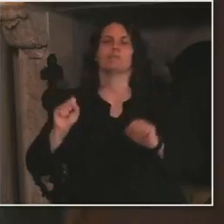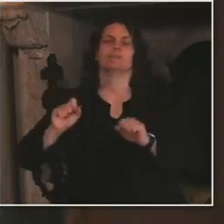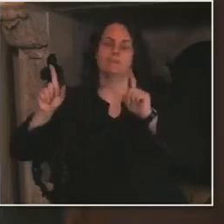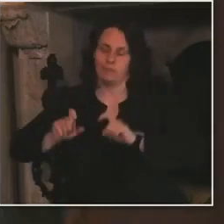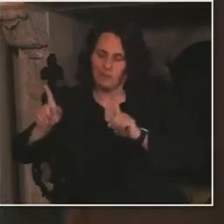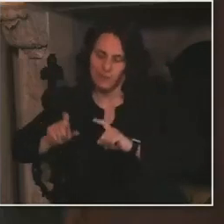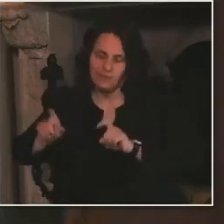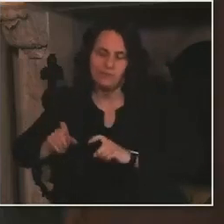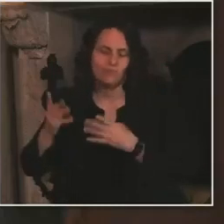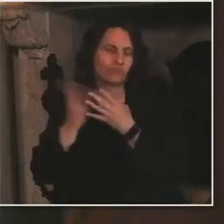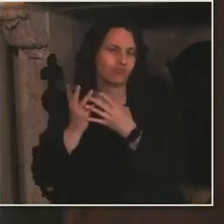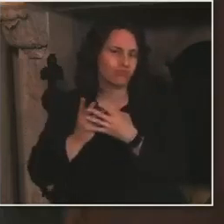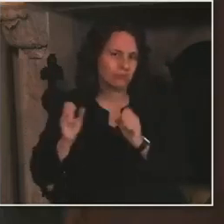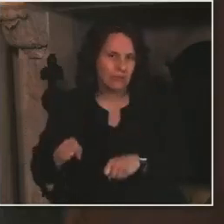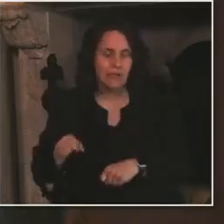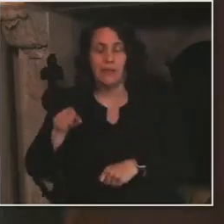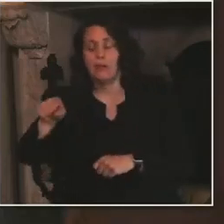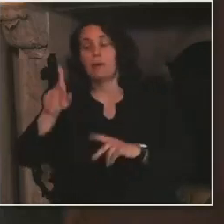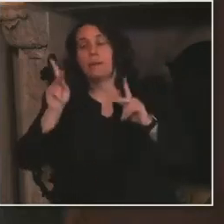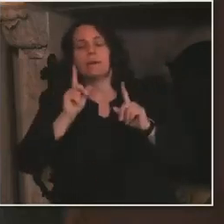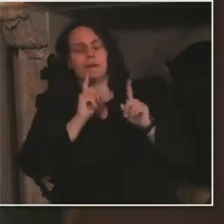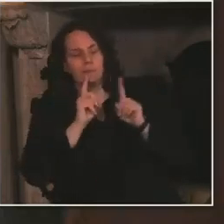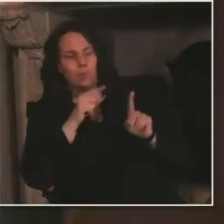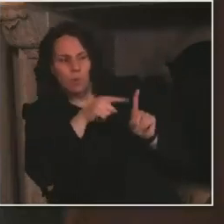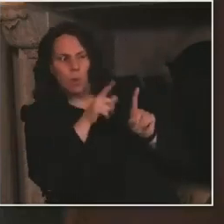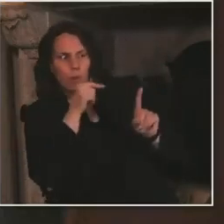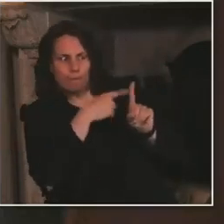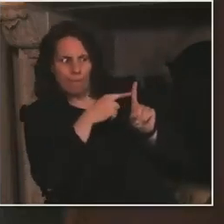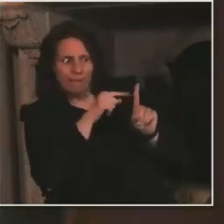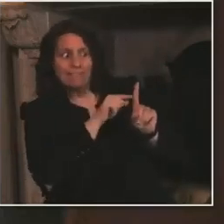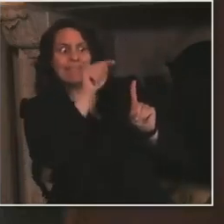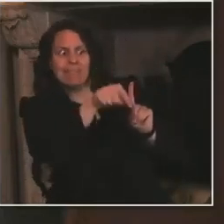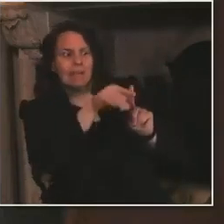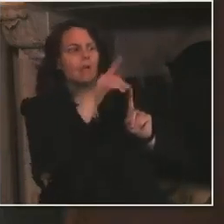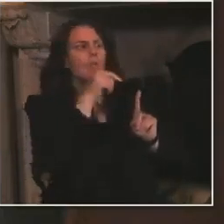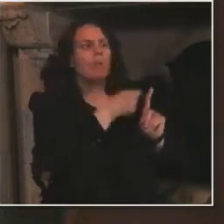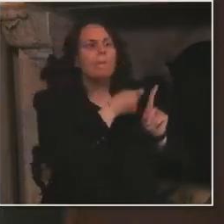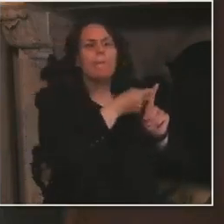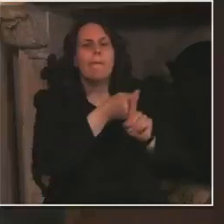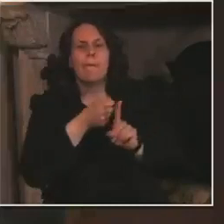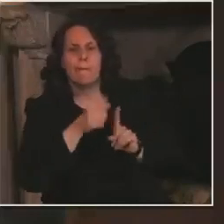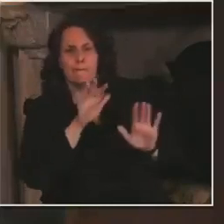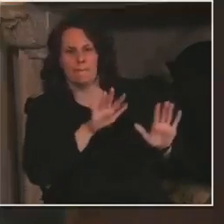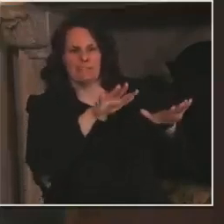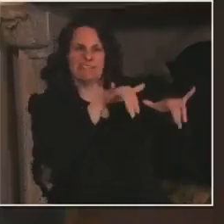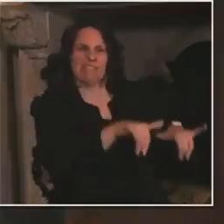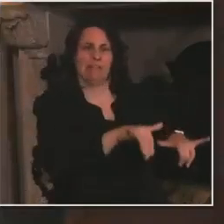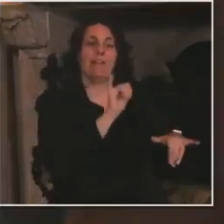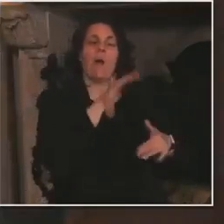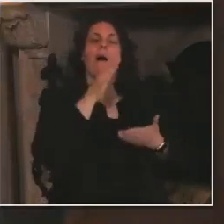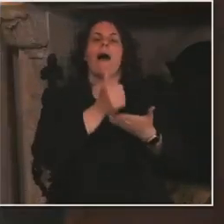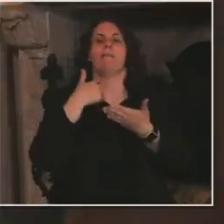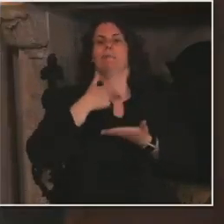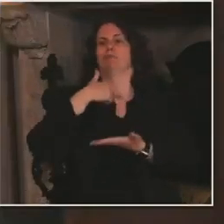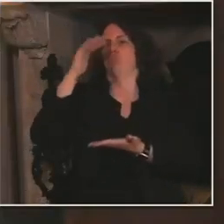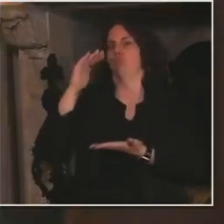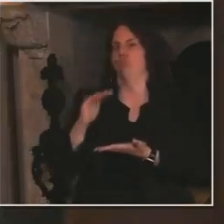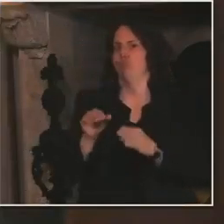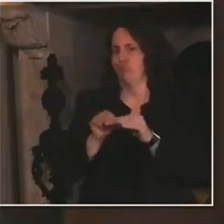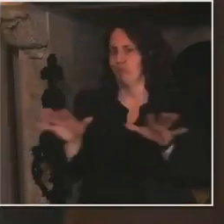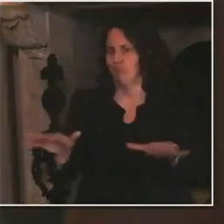and more frequent basis than they are now. So we're watching all that stuff. It will show itself in the